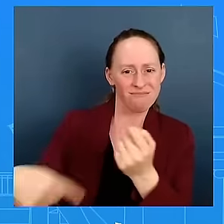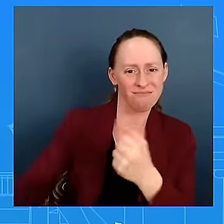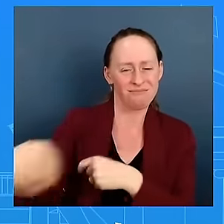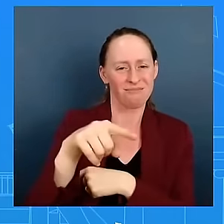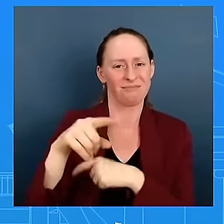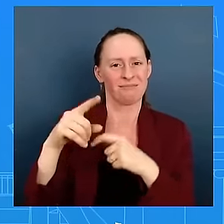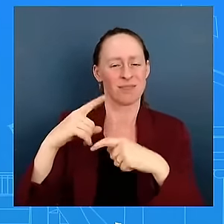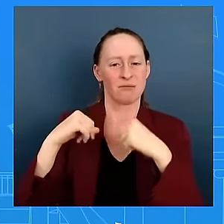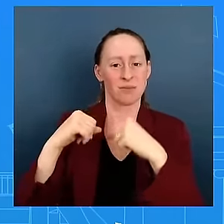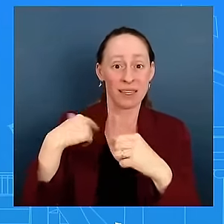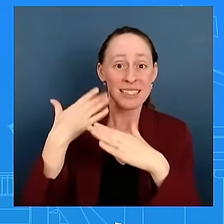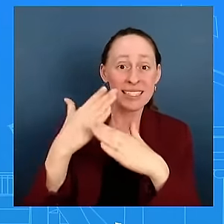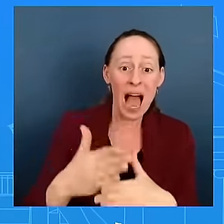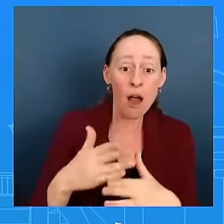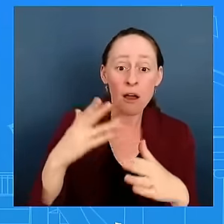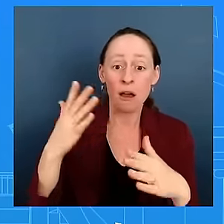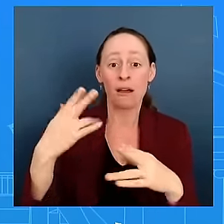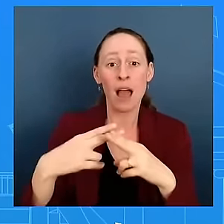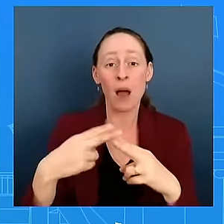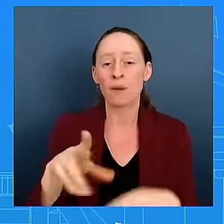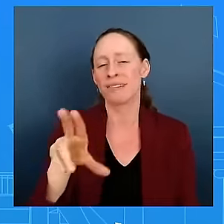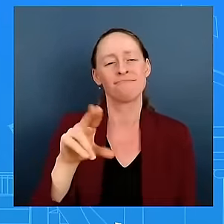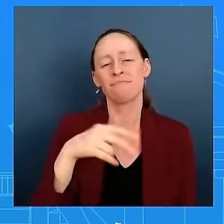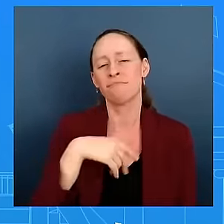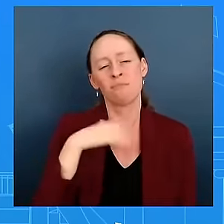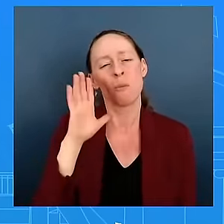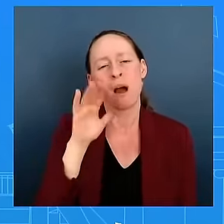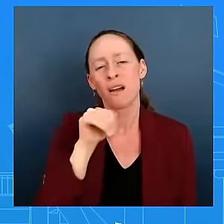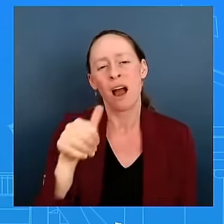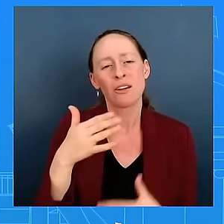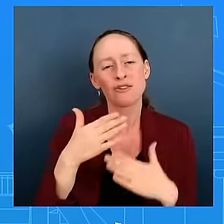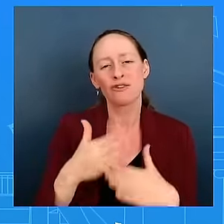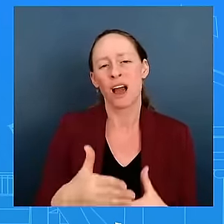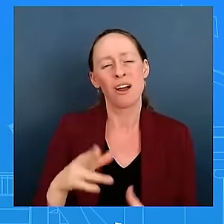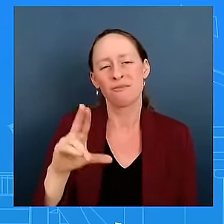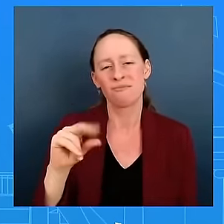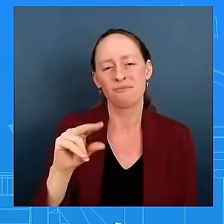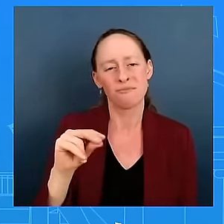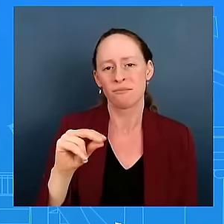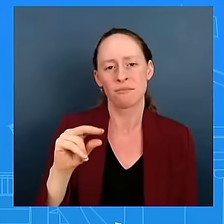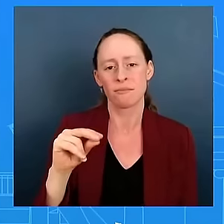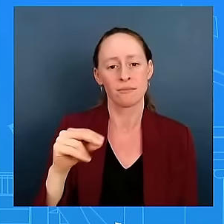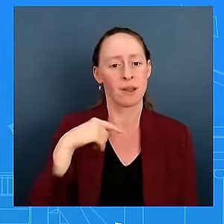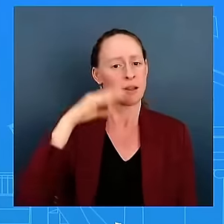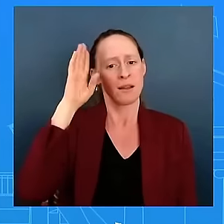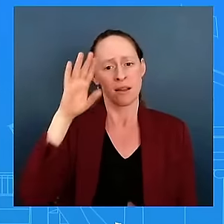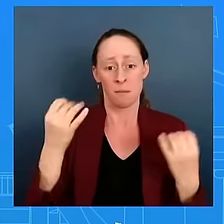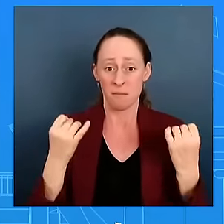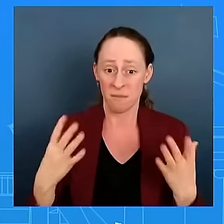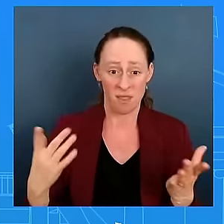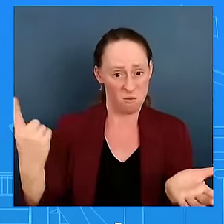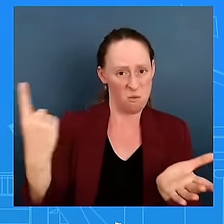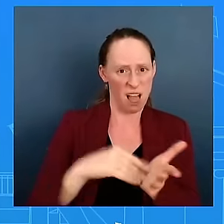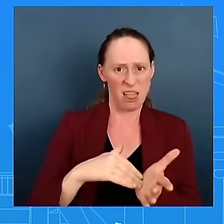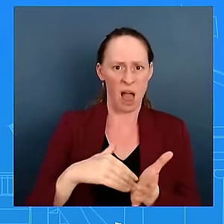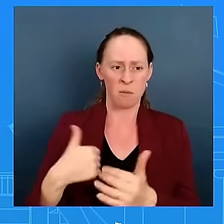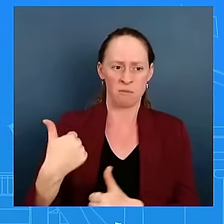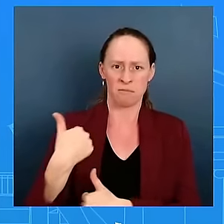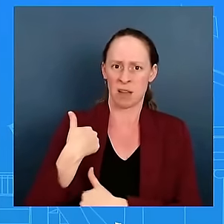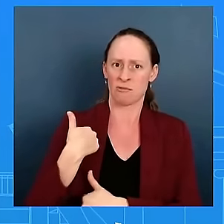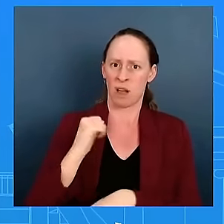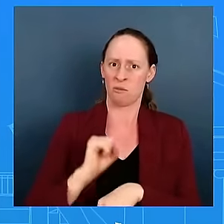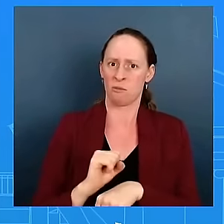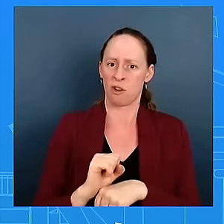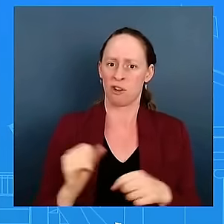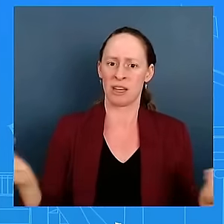they are. The reason that I mention that is because there are 1,000 military members that do indeed use the White House medical